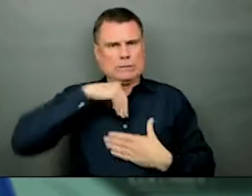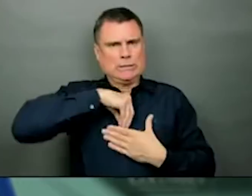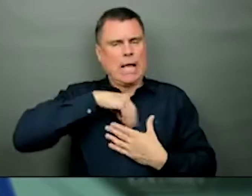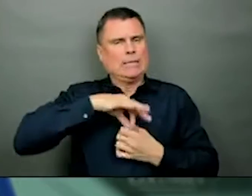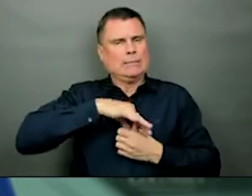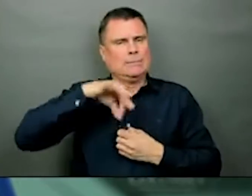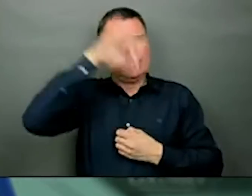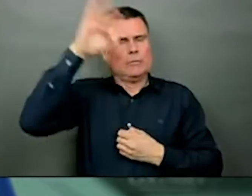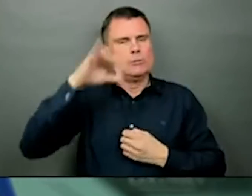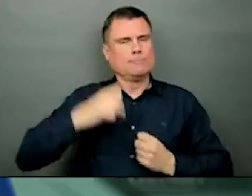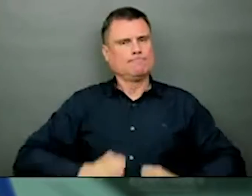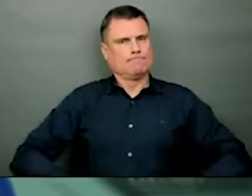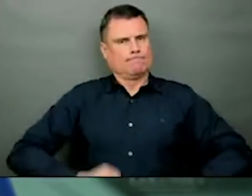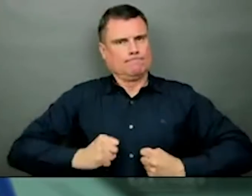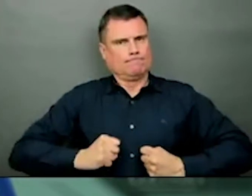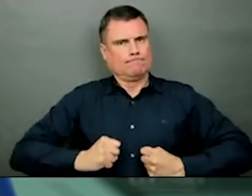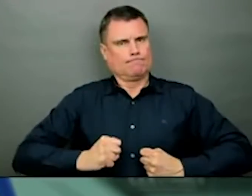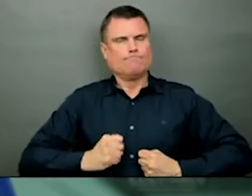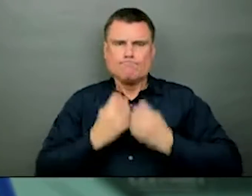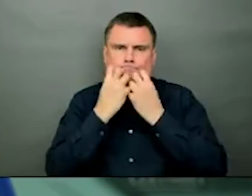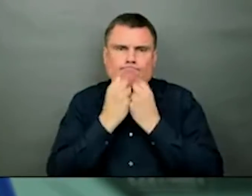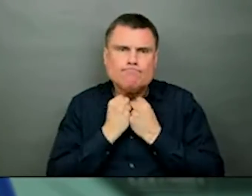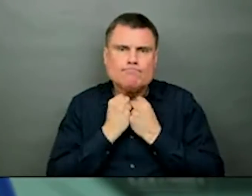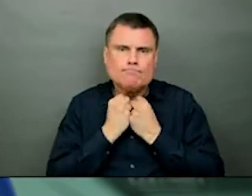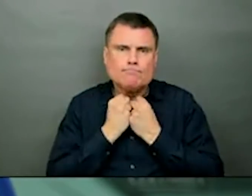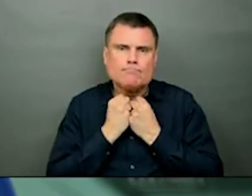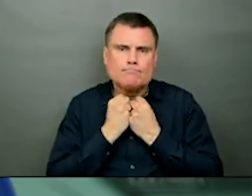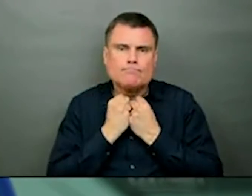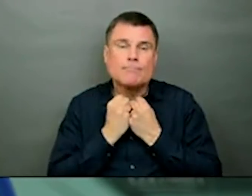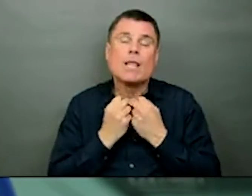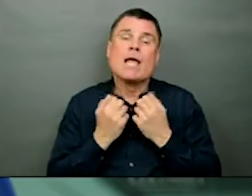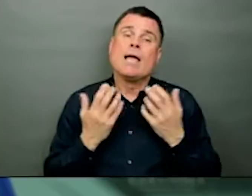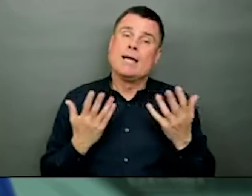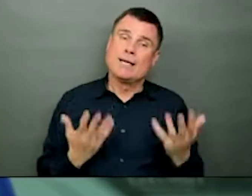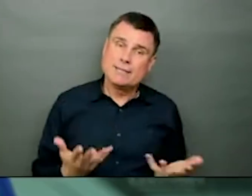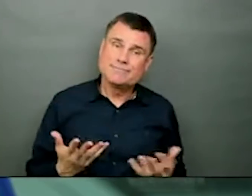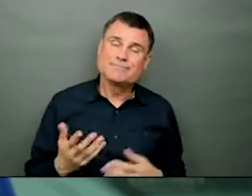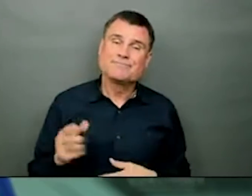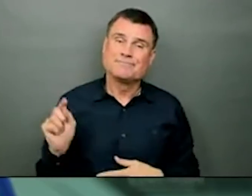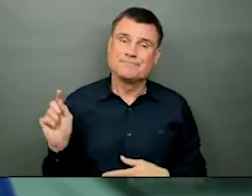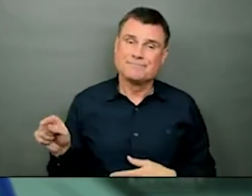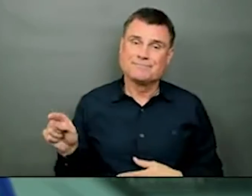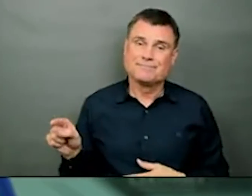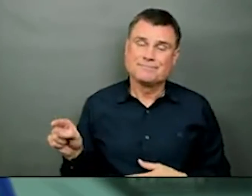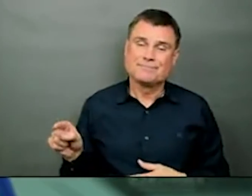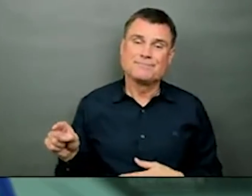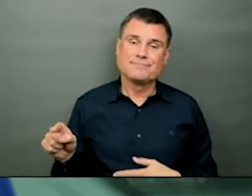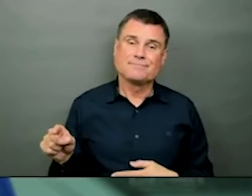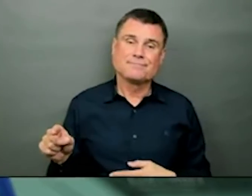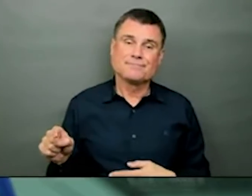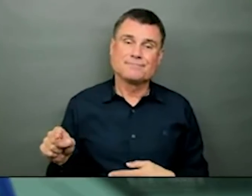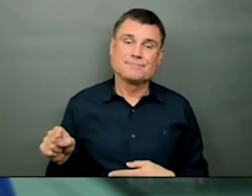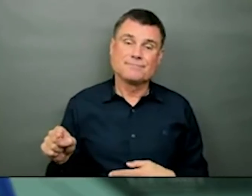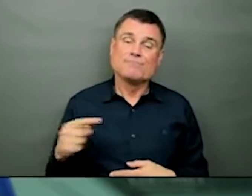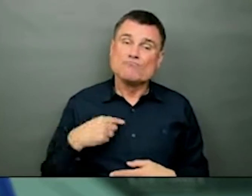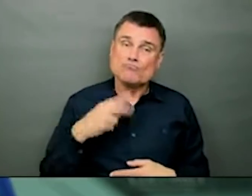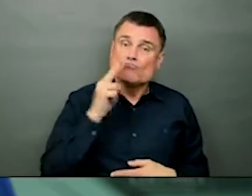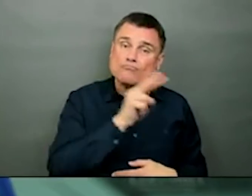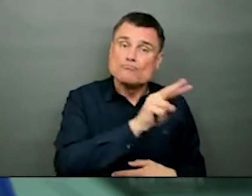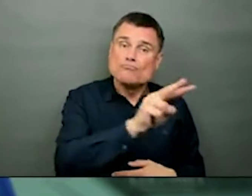in religious texts. And I think the behavior of people across BC in